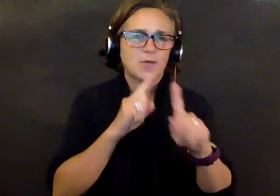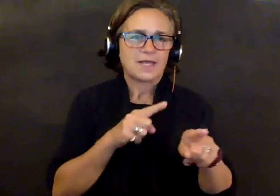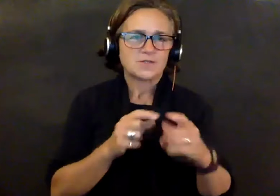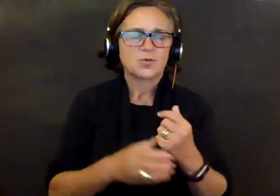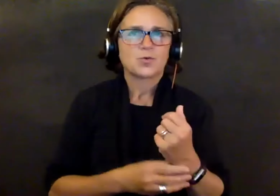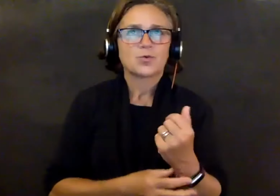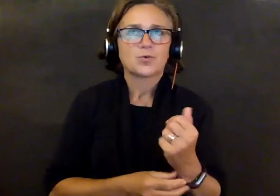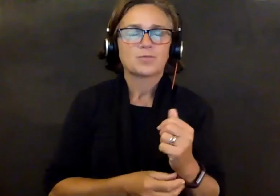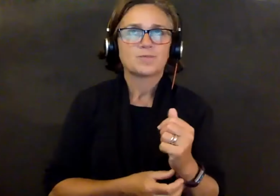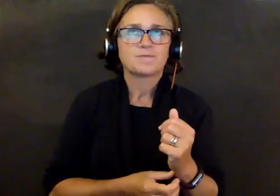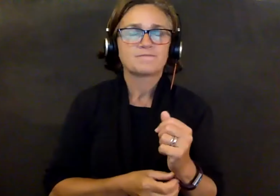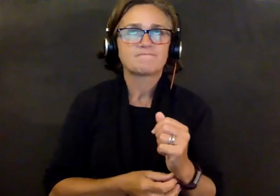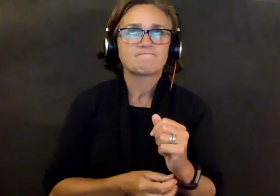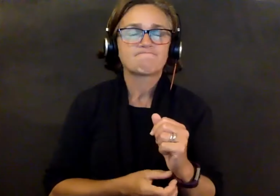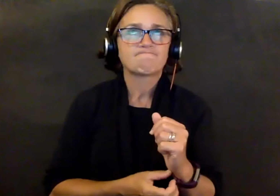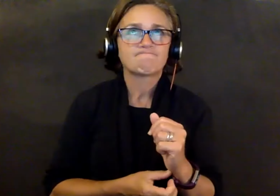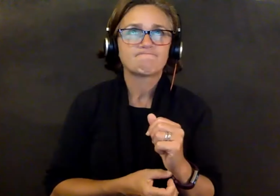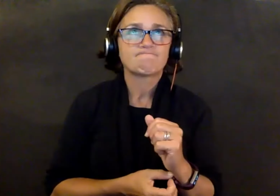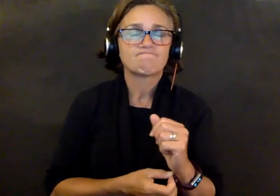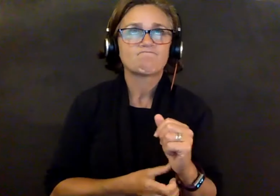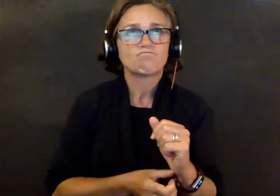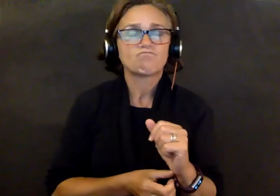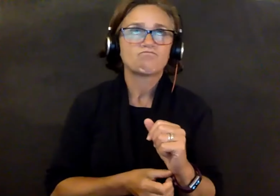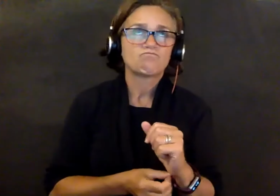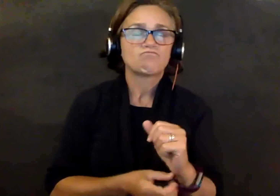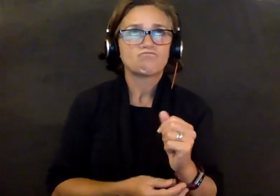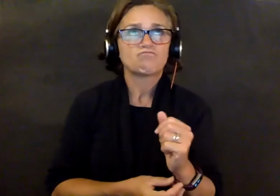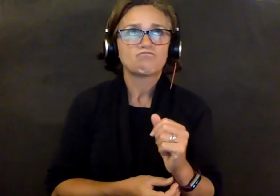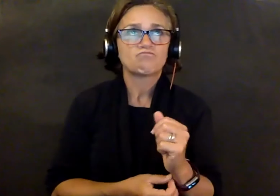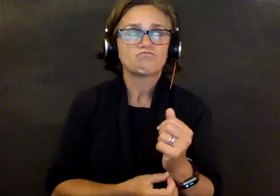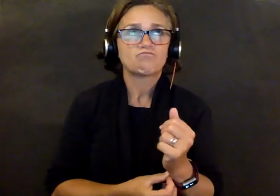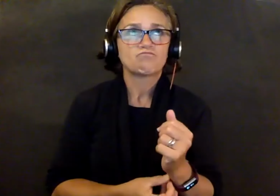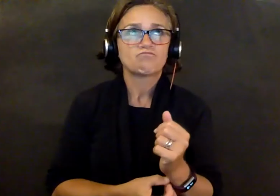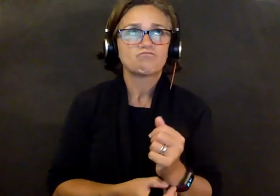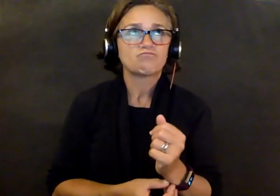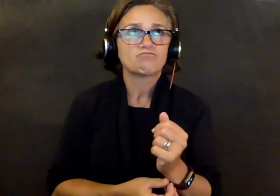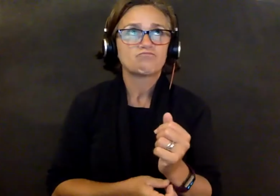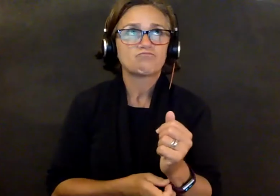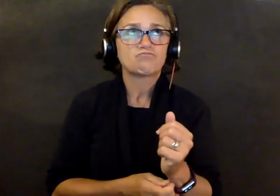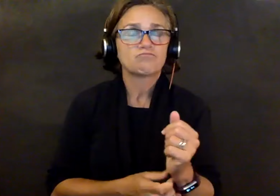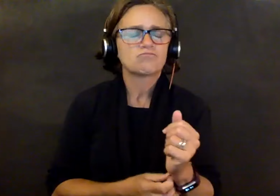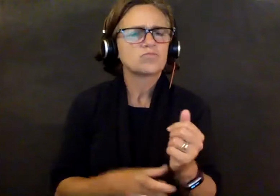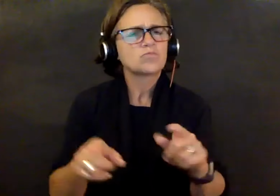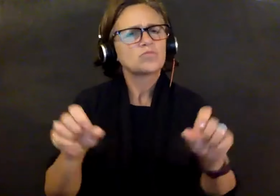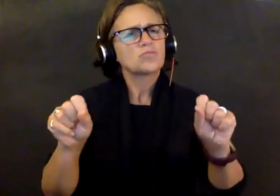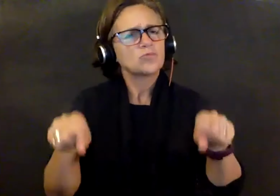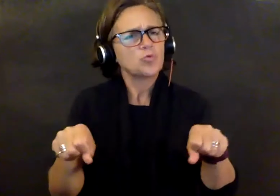actually suggest that we do ask our kids why they are